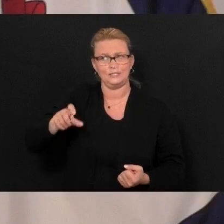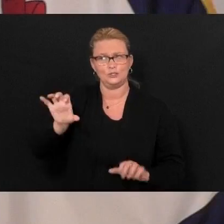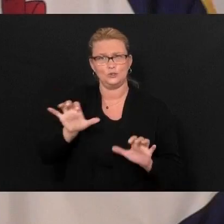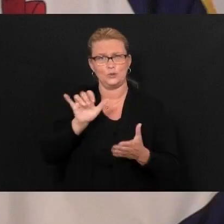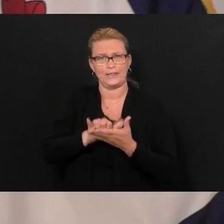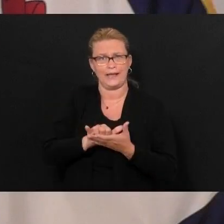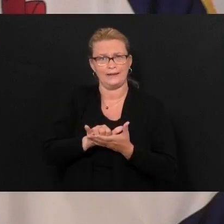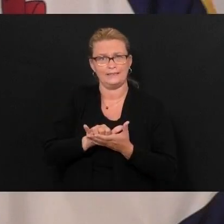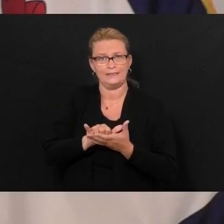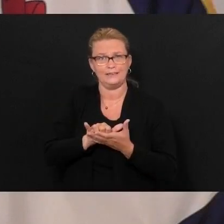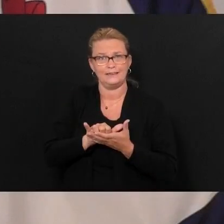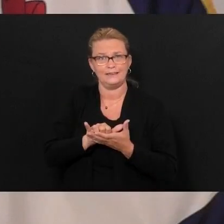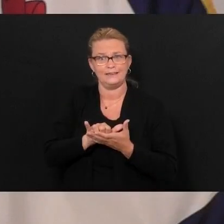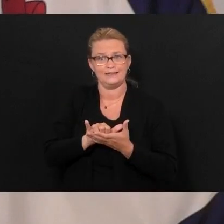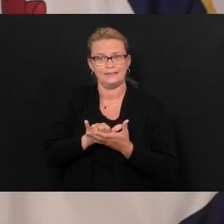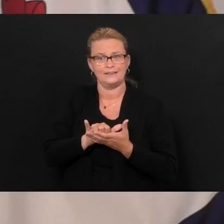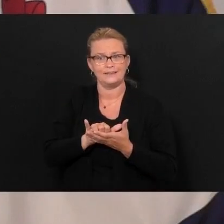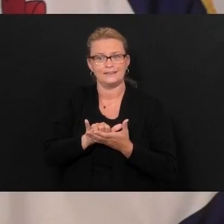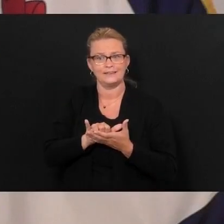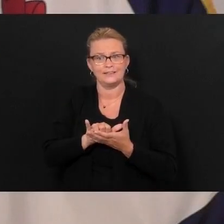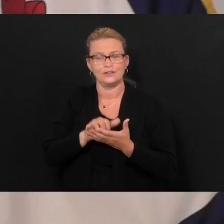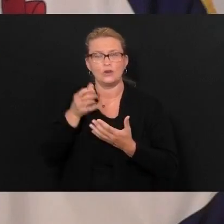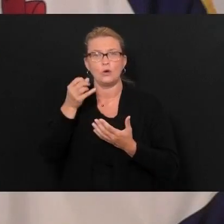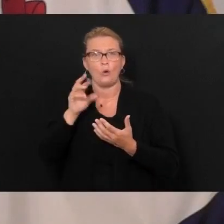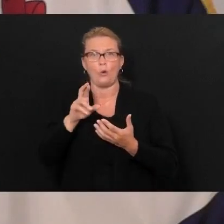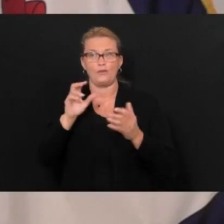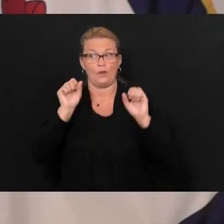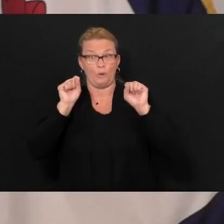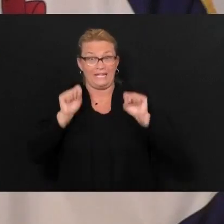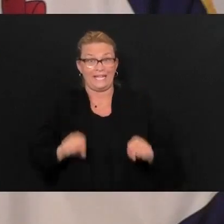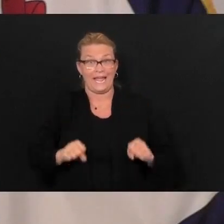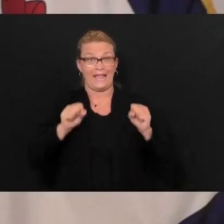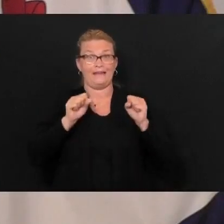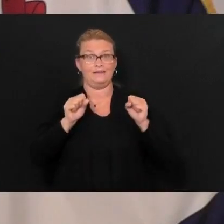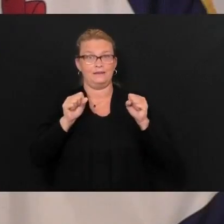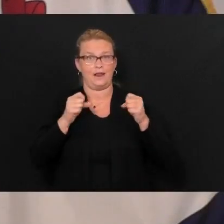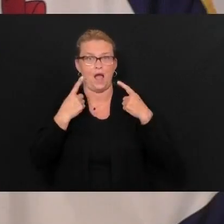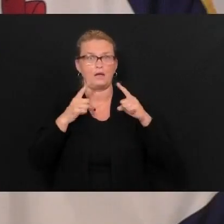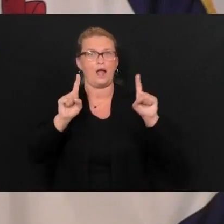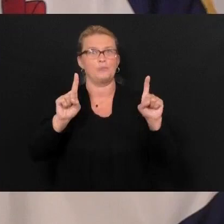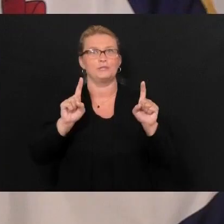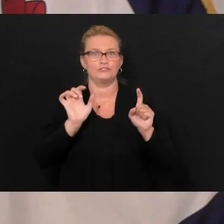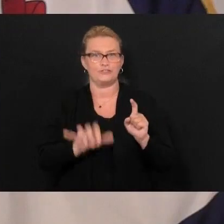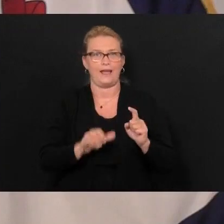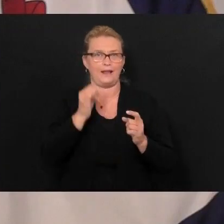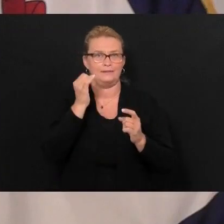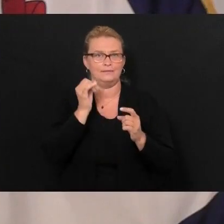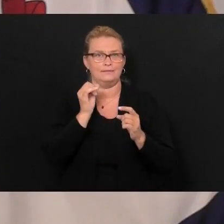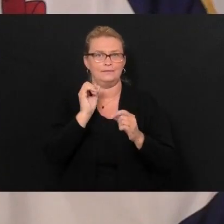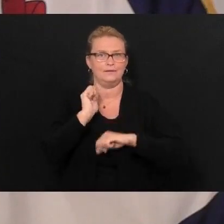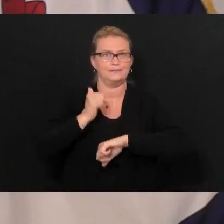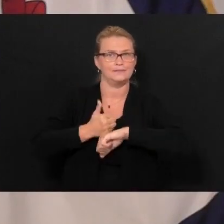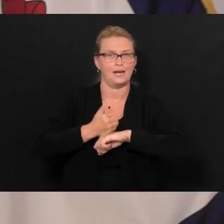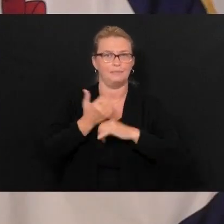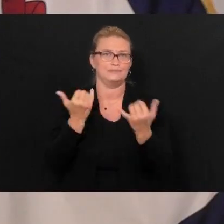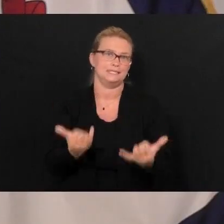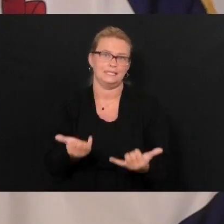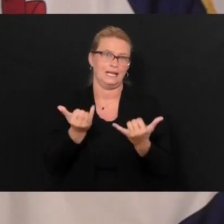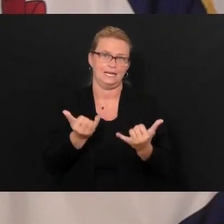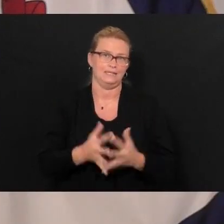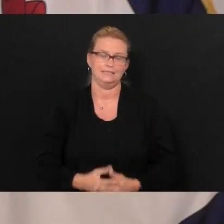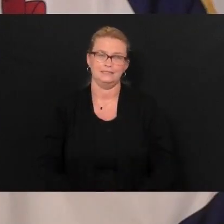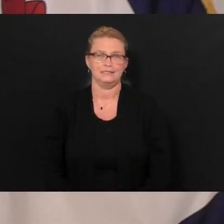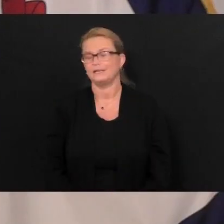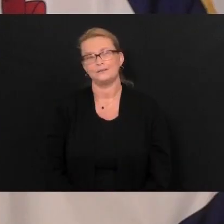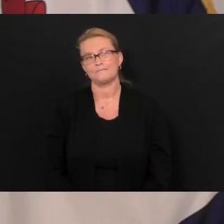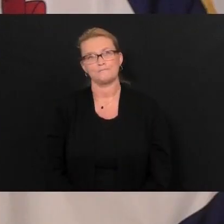or that we can accomplish, just that idea today. Now,